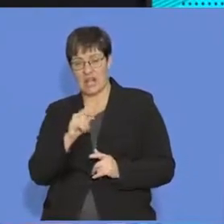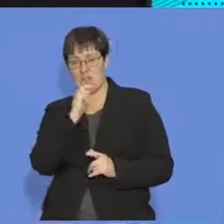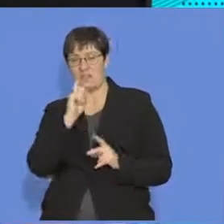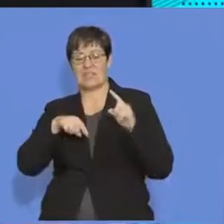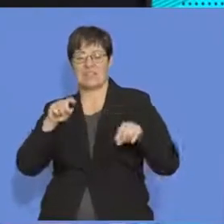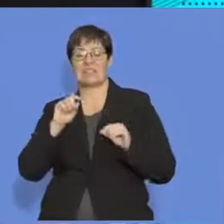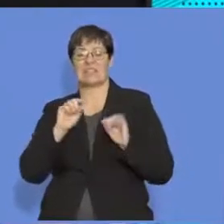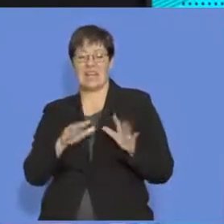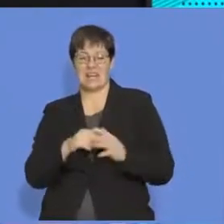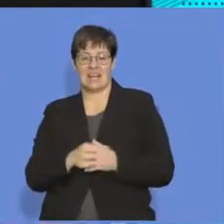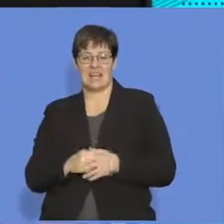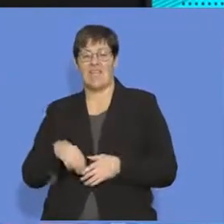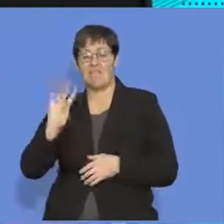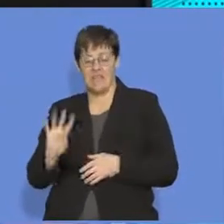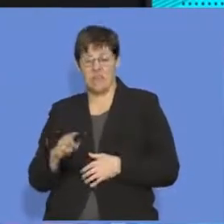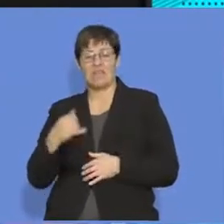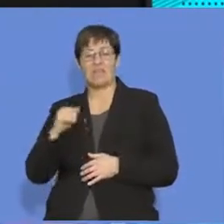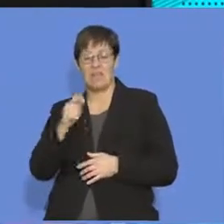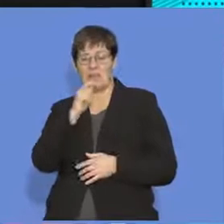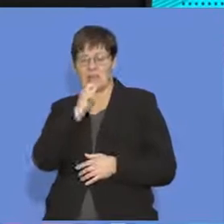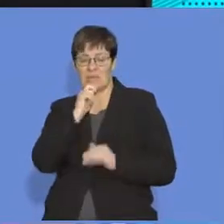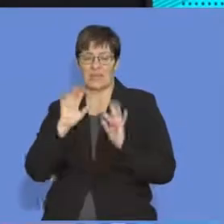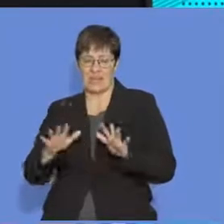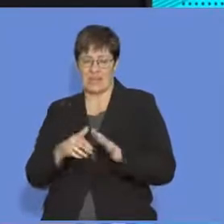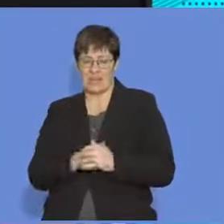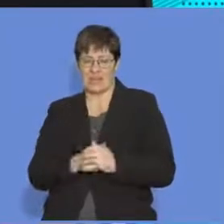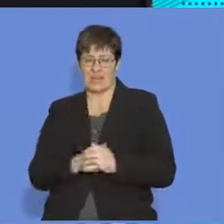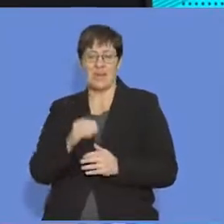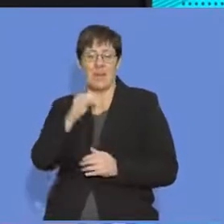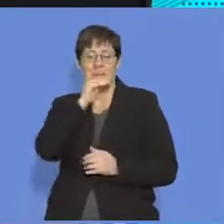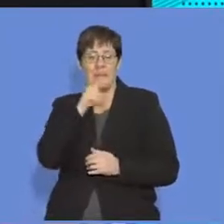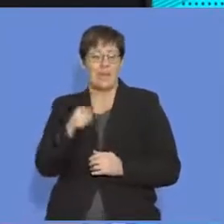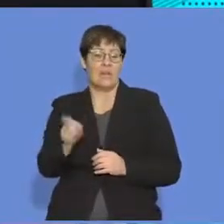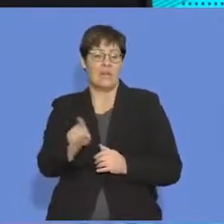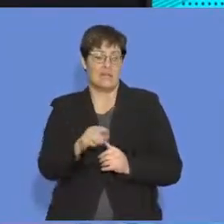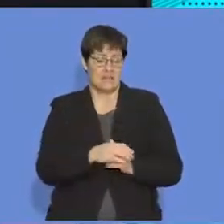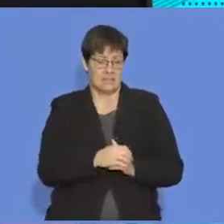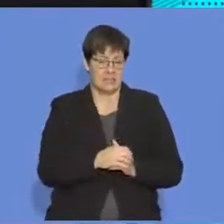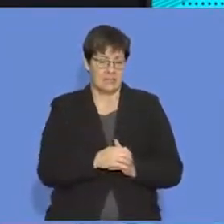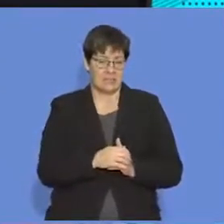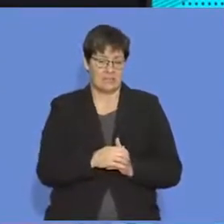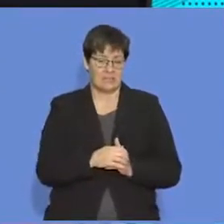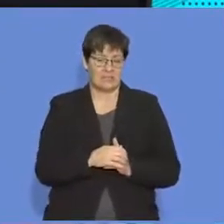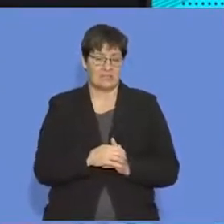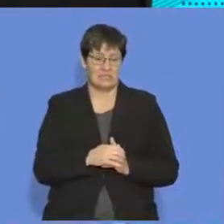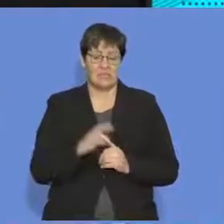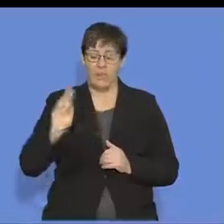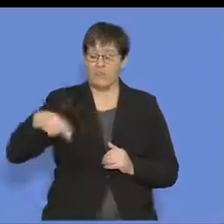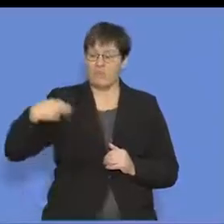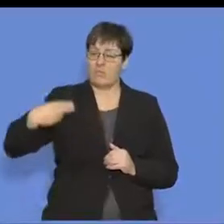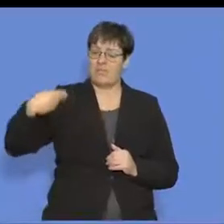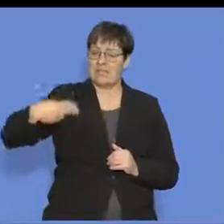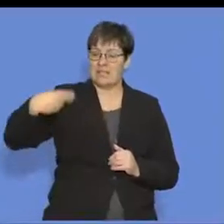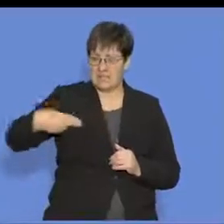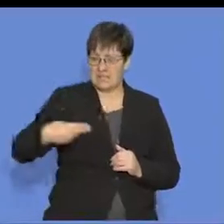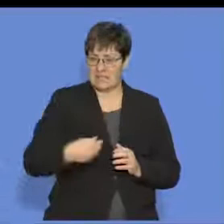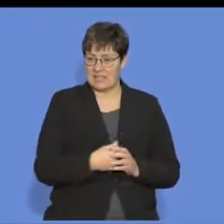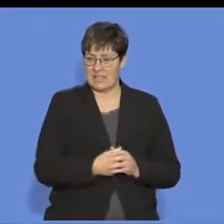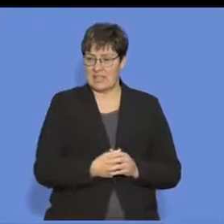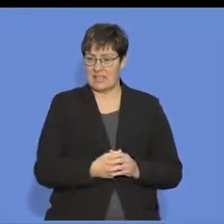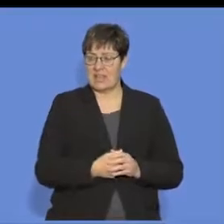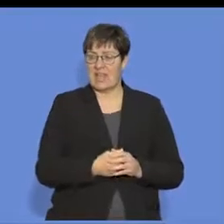third one, I can still use 10. For the fourth one, I can still use 10. So what does that mean? We're